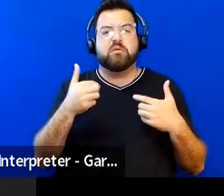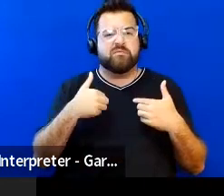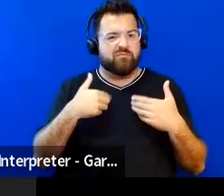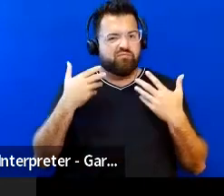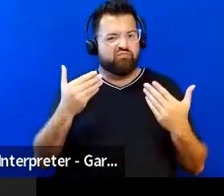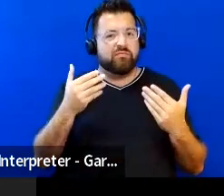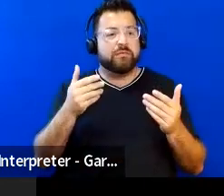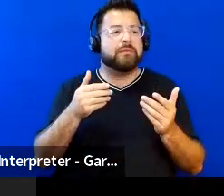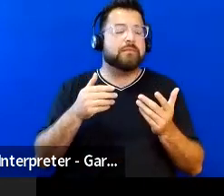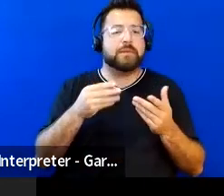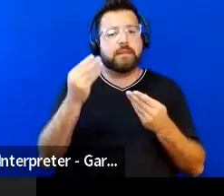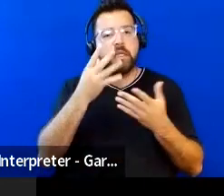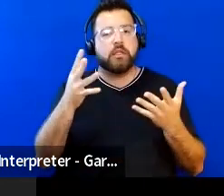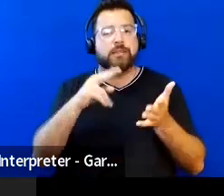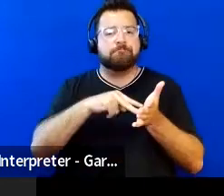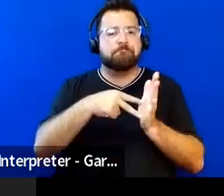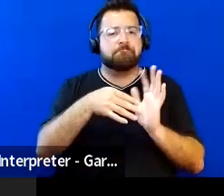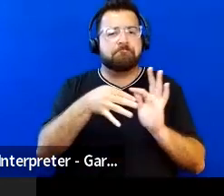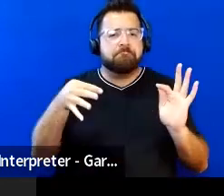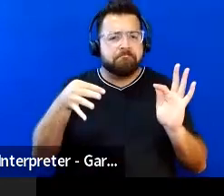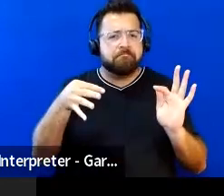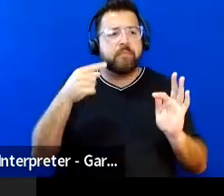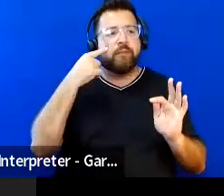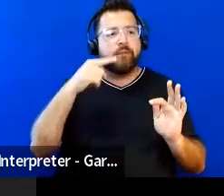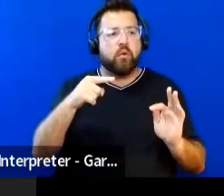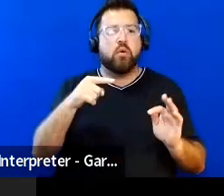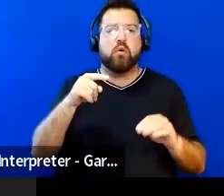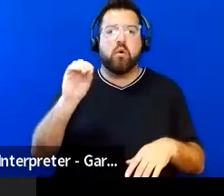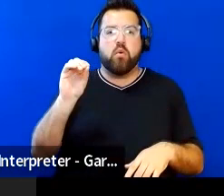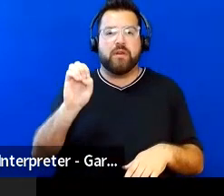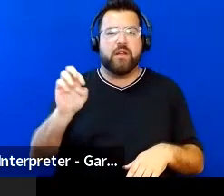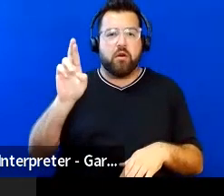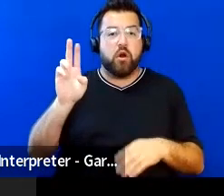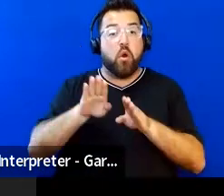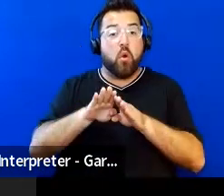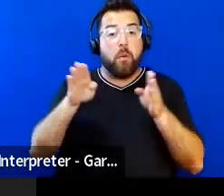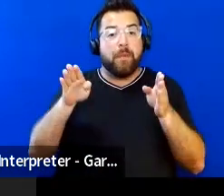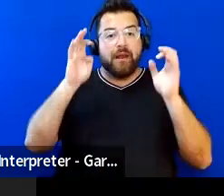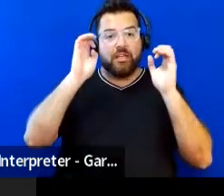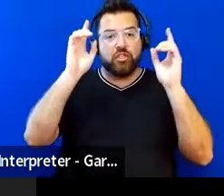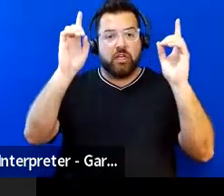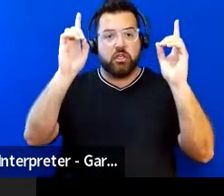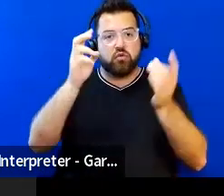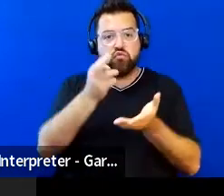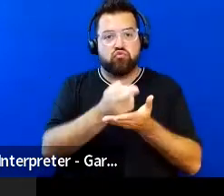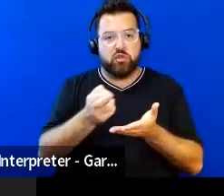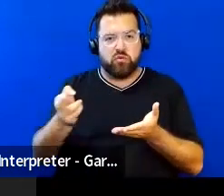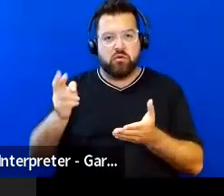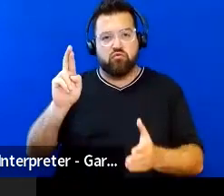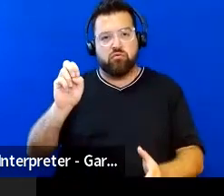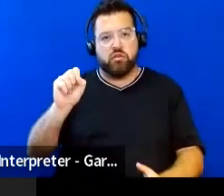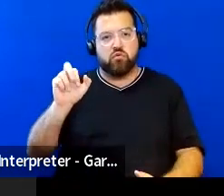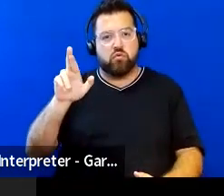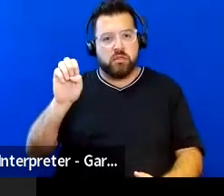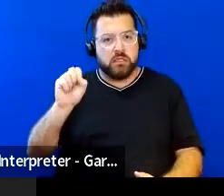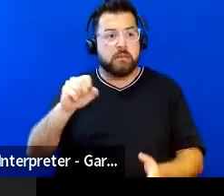definition of open educational resources. And so just so we're all on the same page, open educational resources are